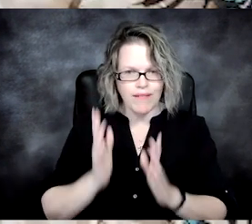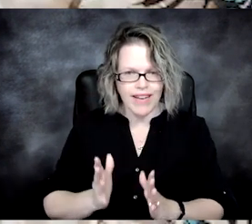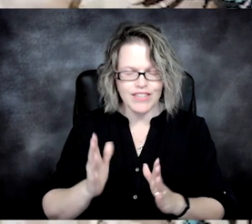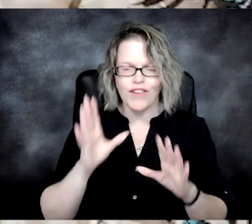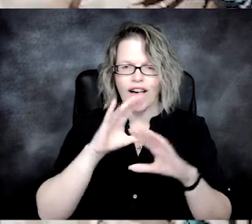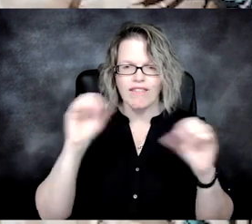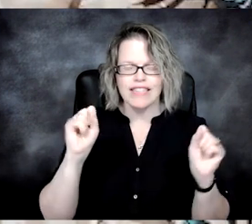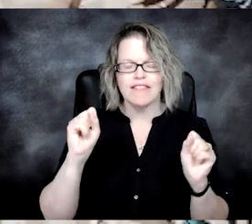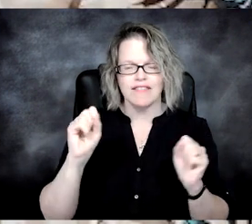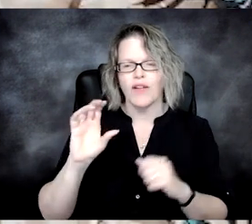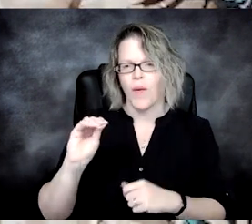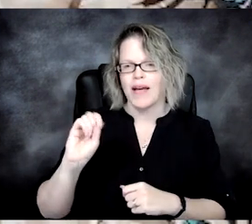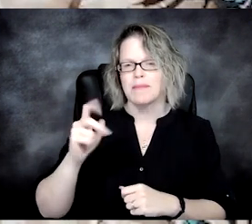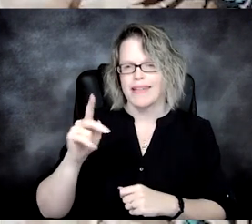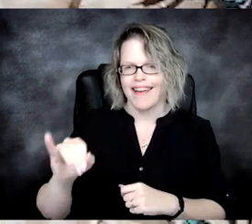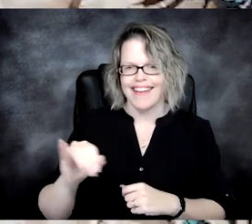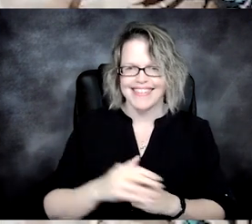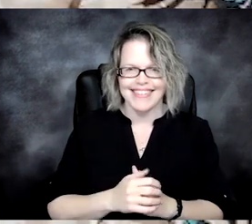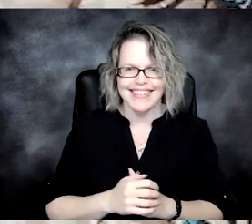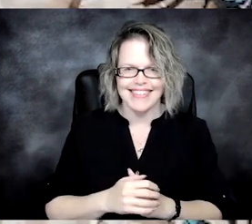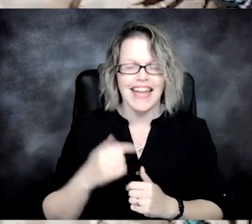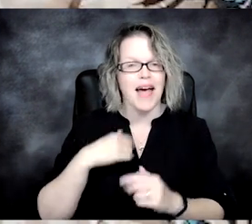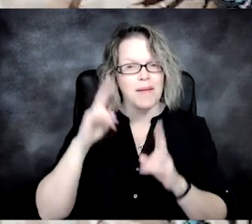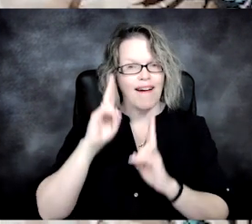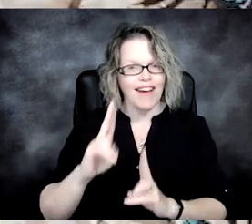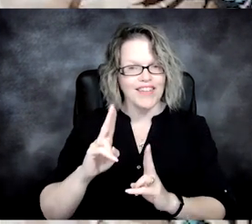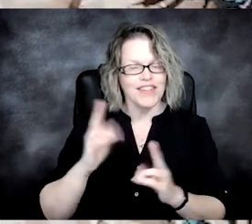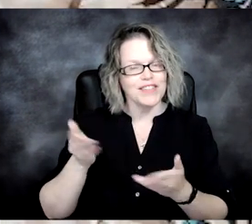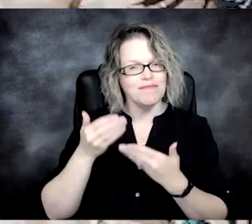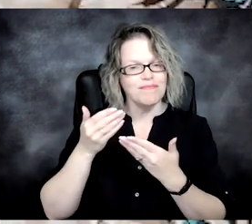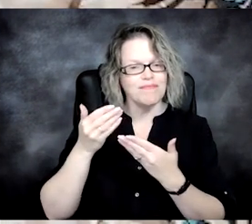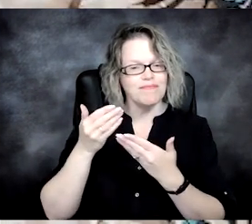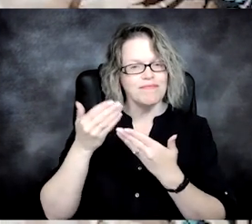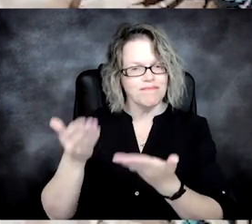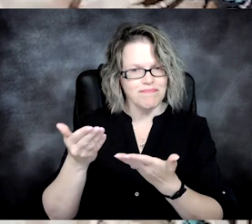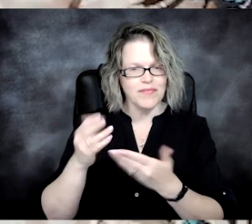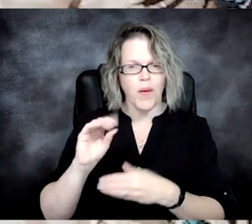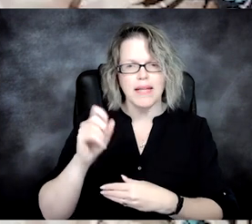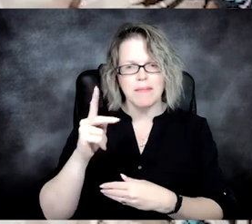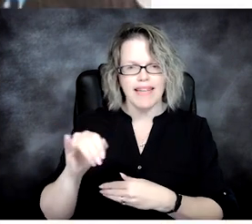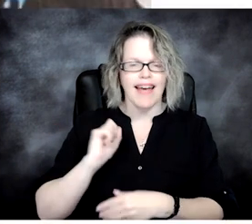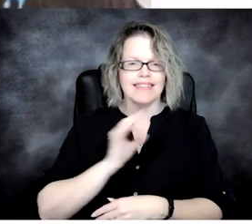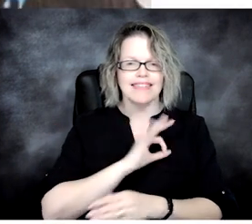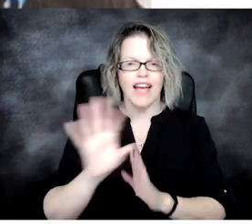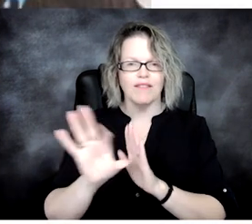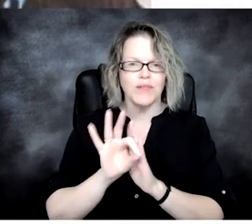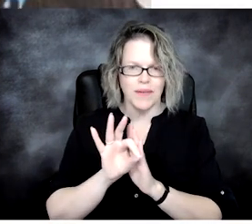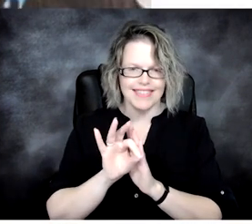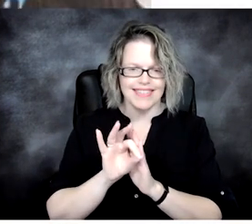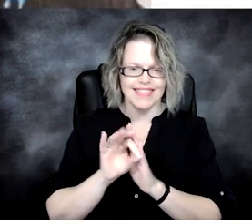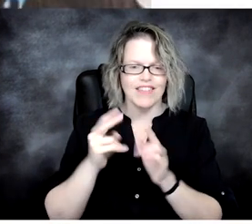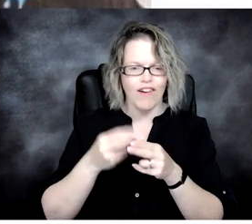of Superintendent of Public Instruction. I am honored to present the OSPI Staff Choice Award,